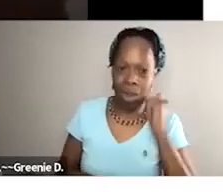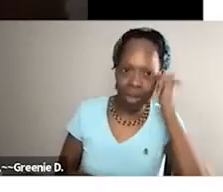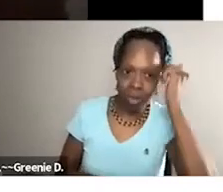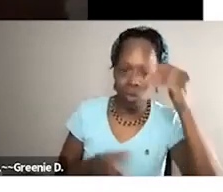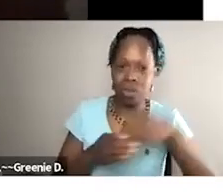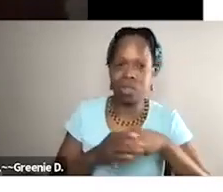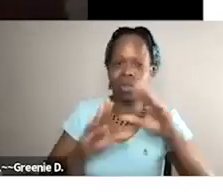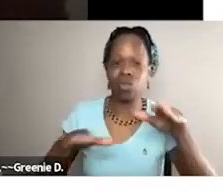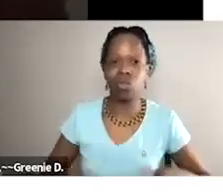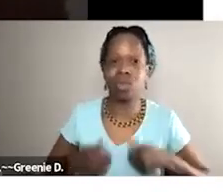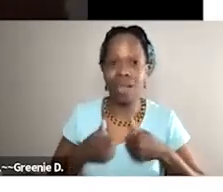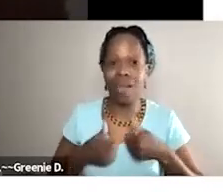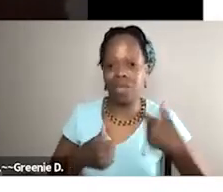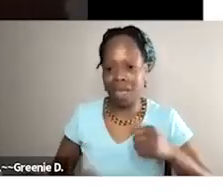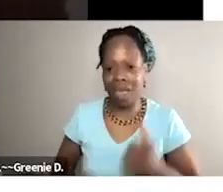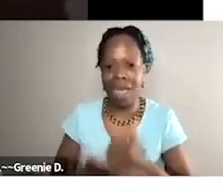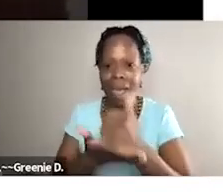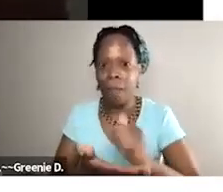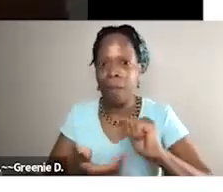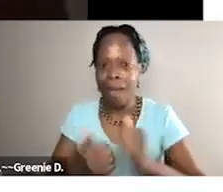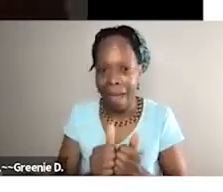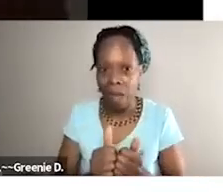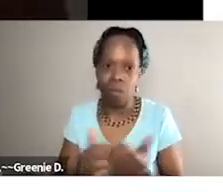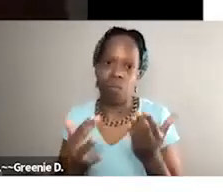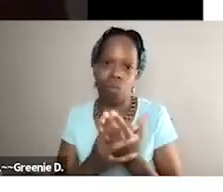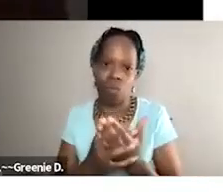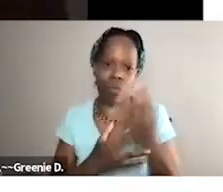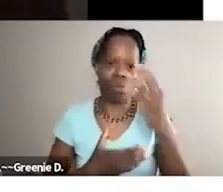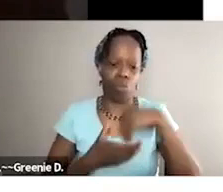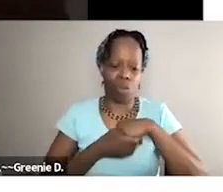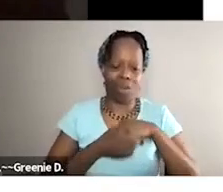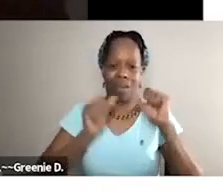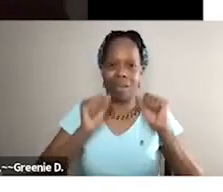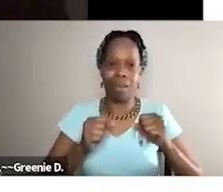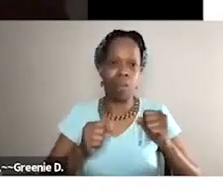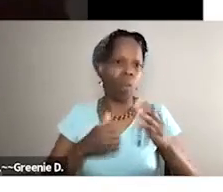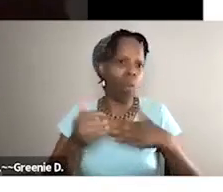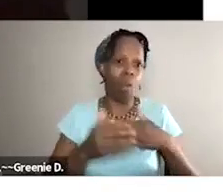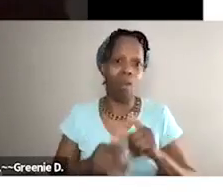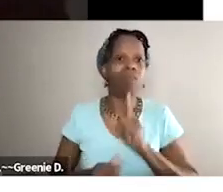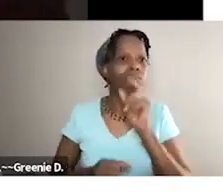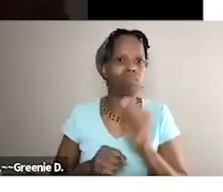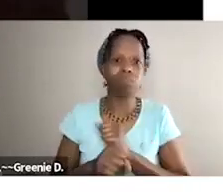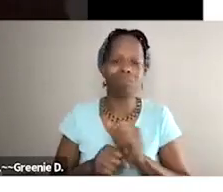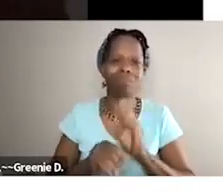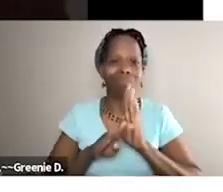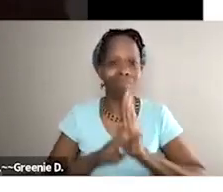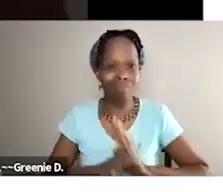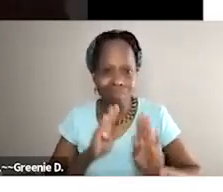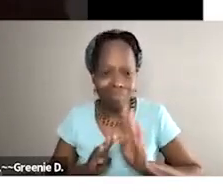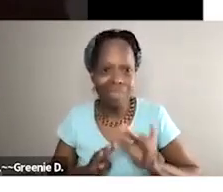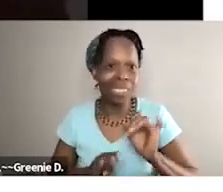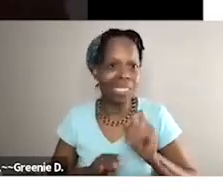is, be it internalized ableism or genuine frustration, whatever the root, if a child is